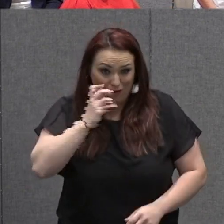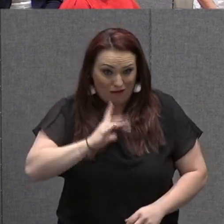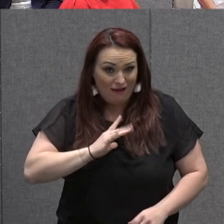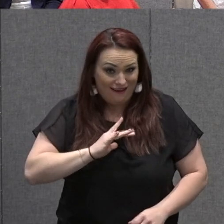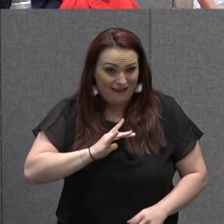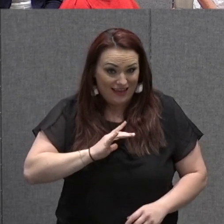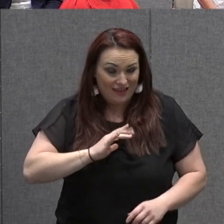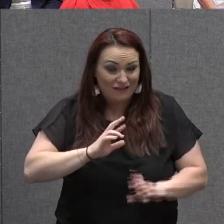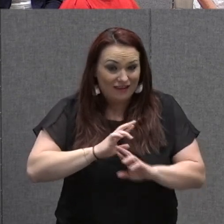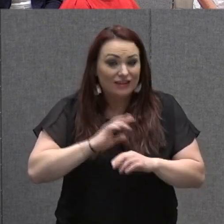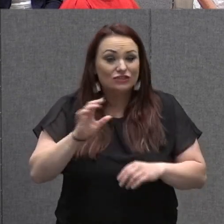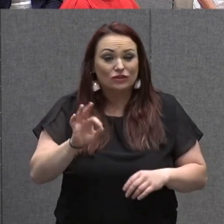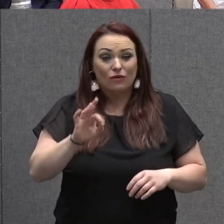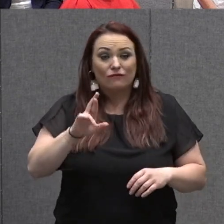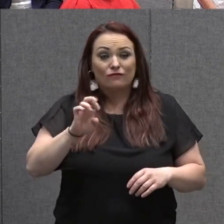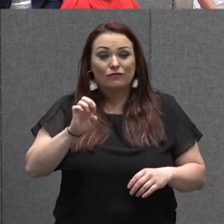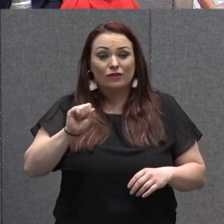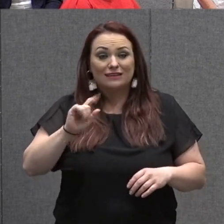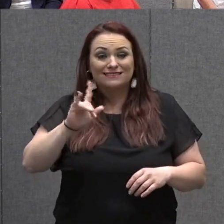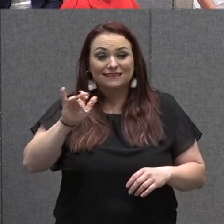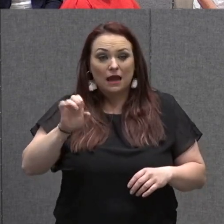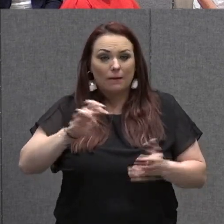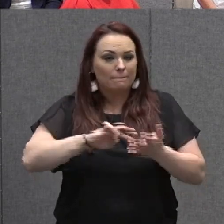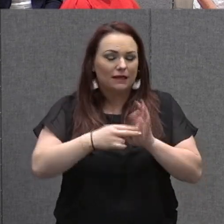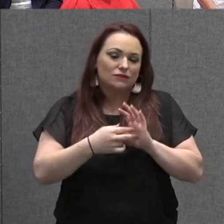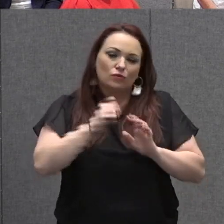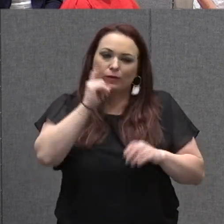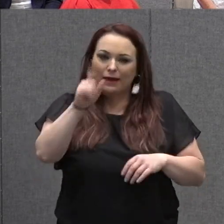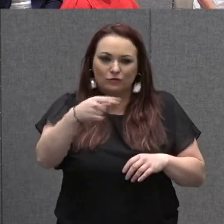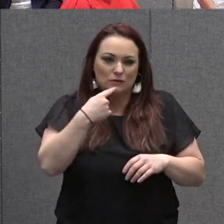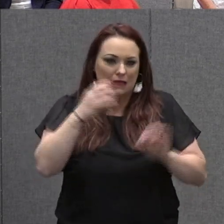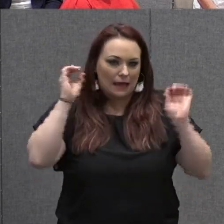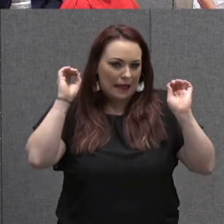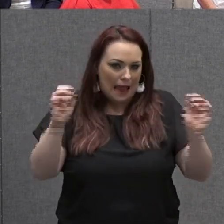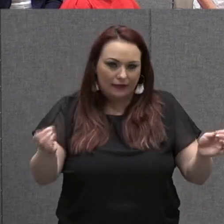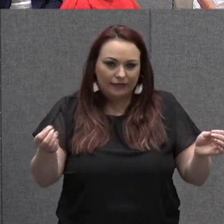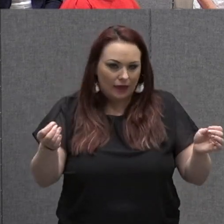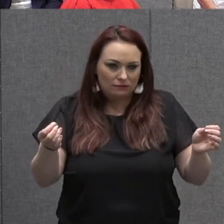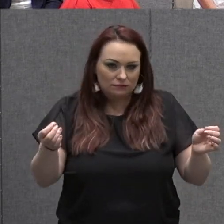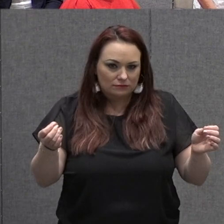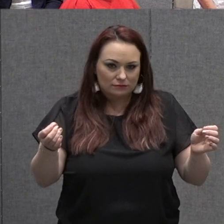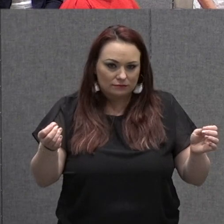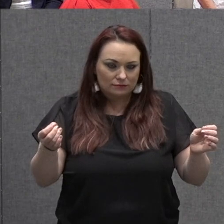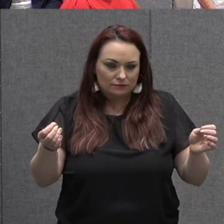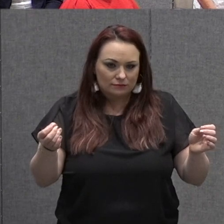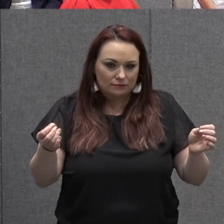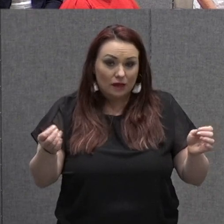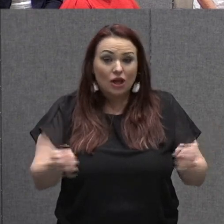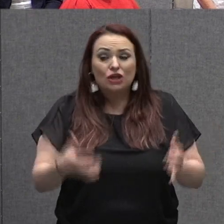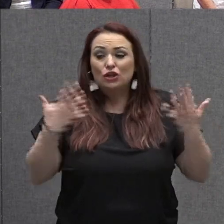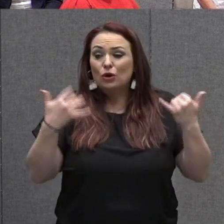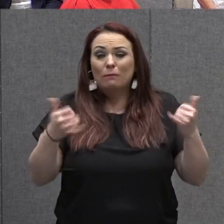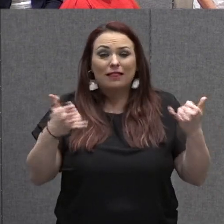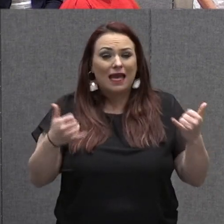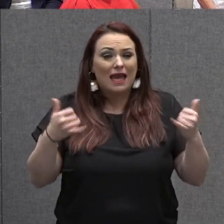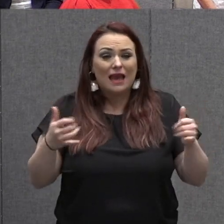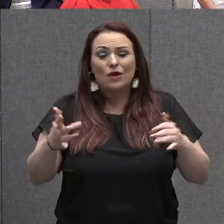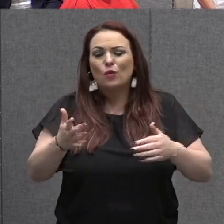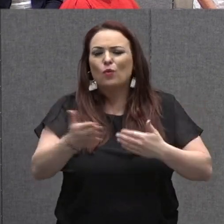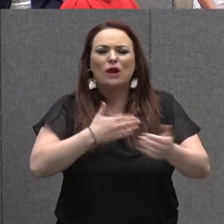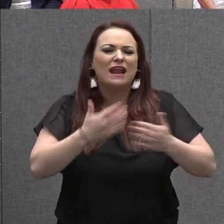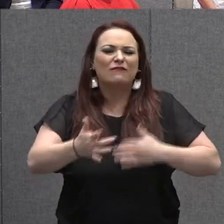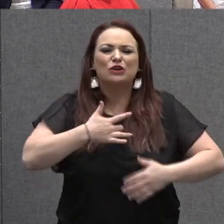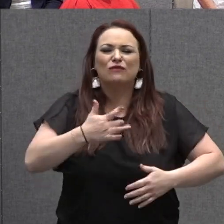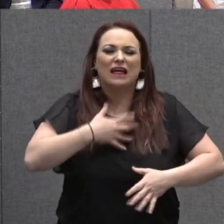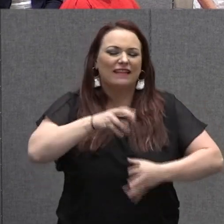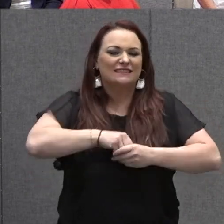freestyle means that you really don't have to say anything. You're going to be able to play whatever you feel